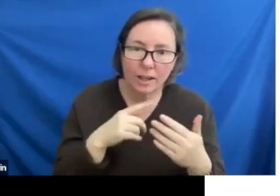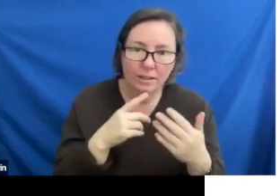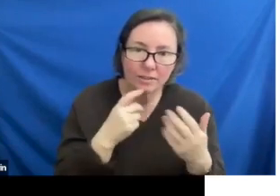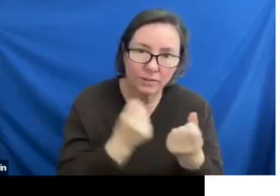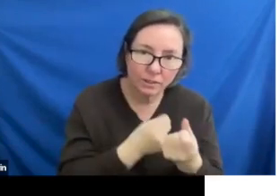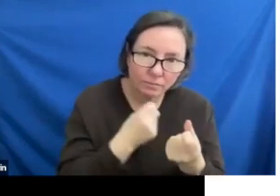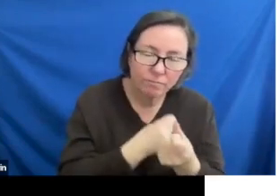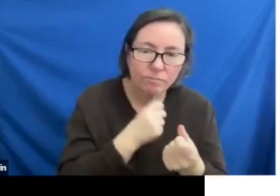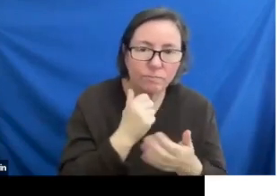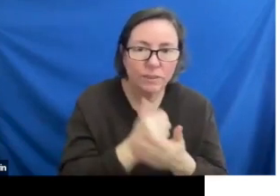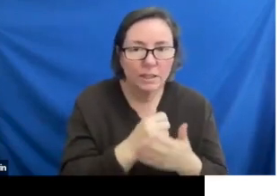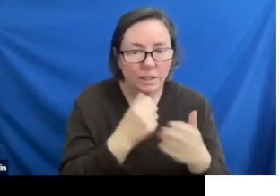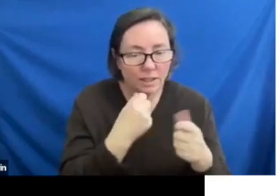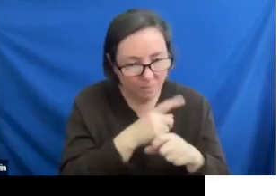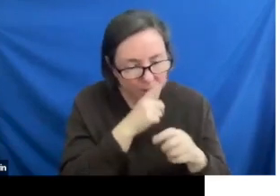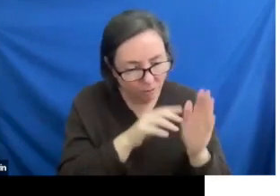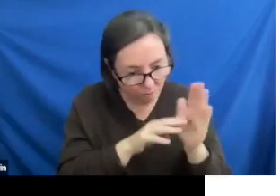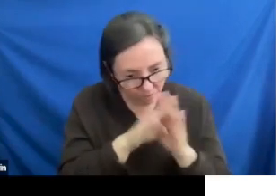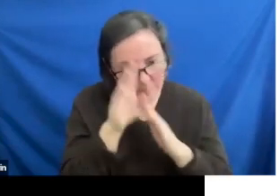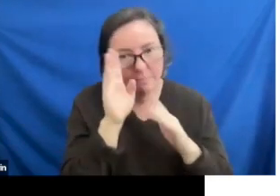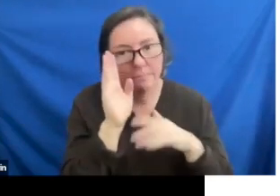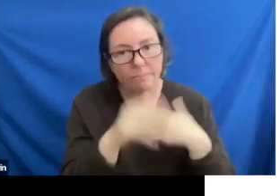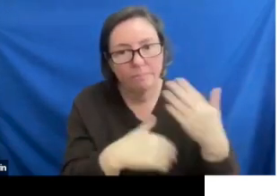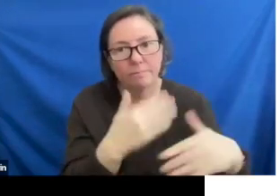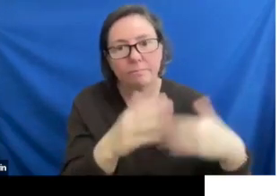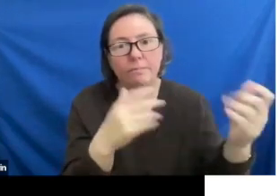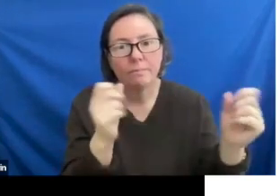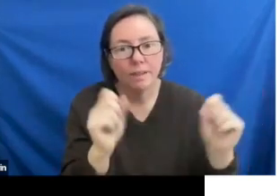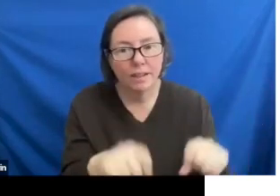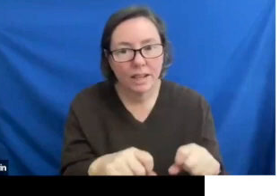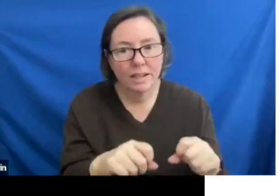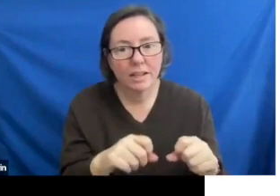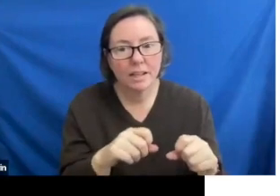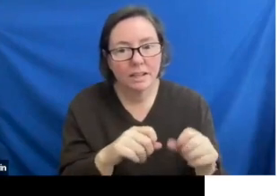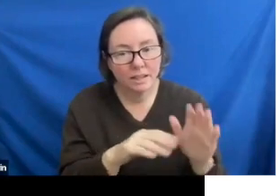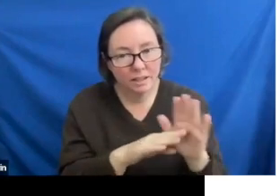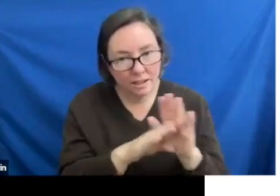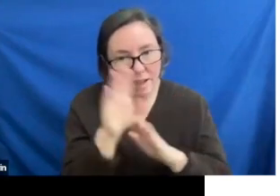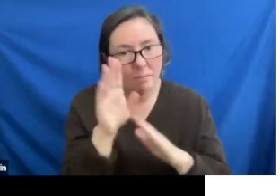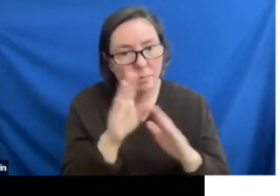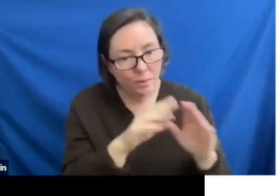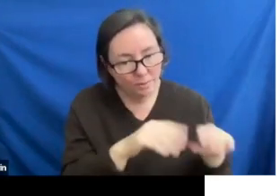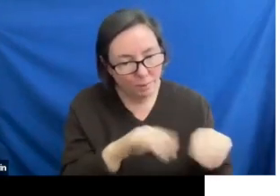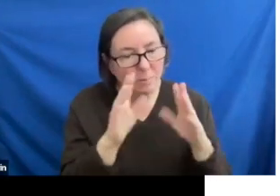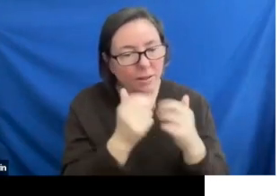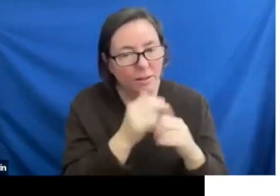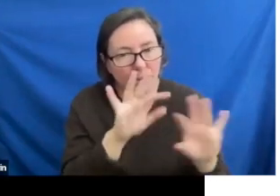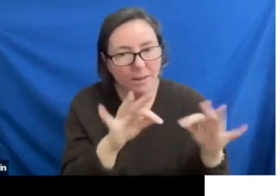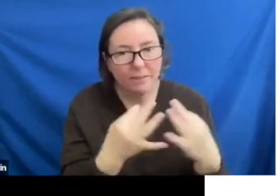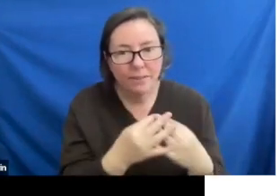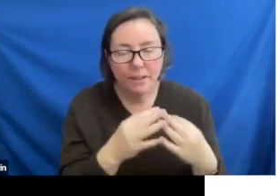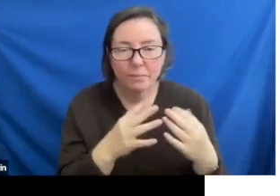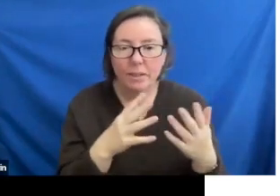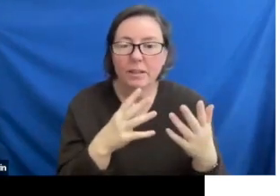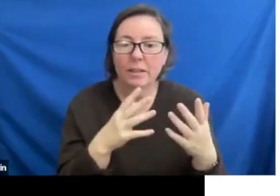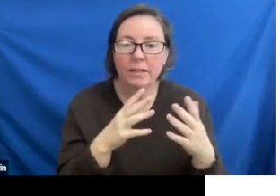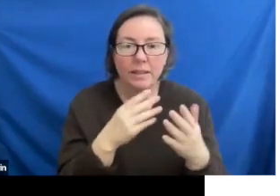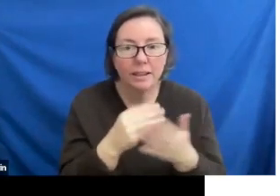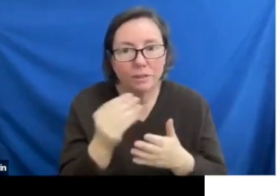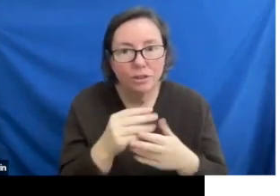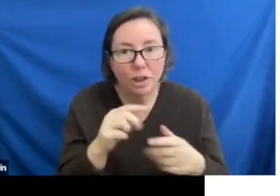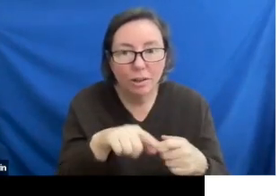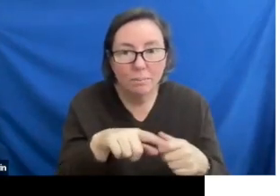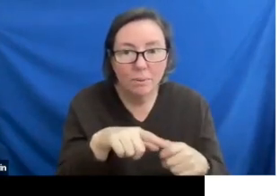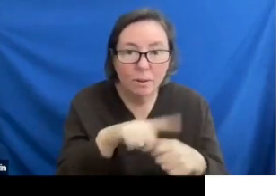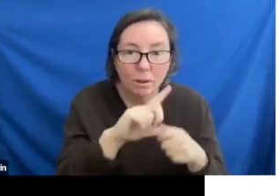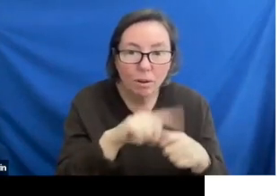sure that they can continue on and on a pathway of upward mobility with their families. They've shopped at local stores, they got connected